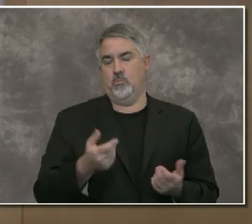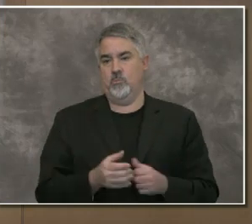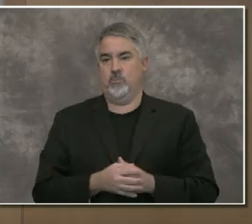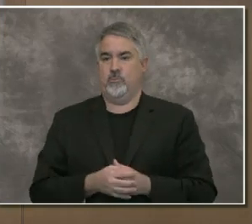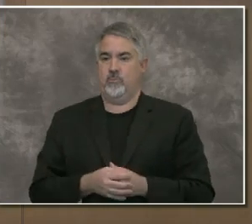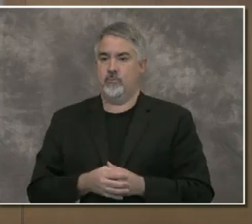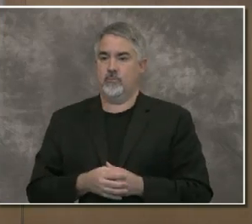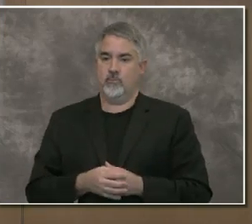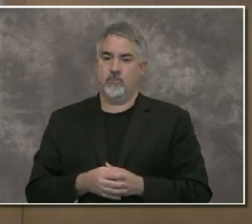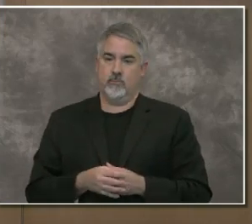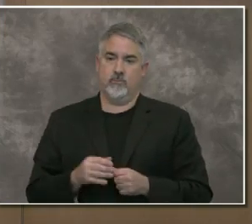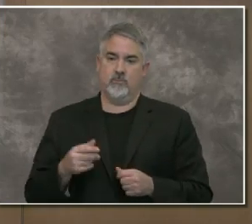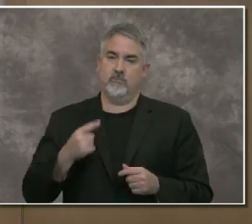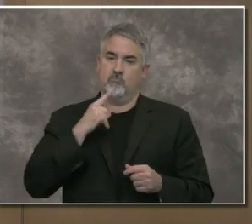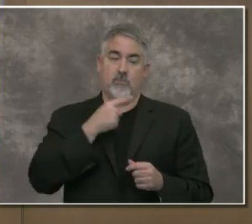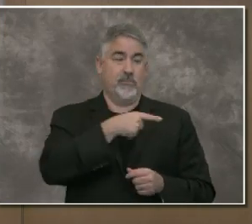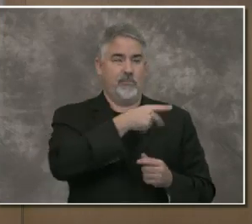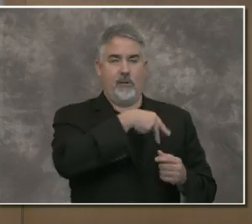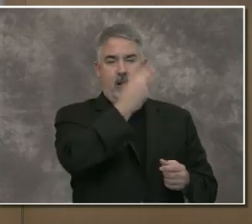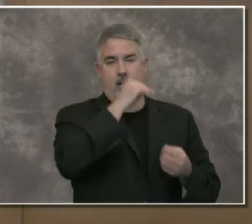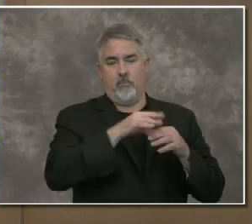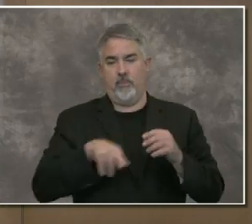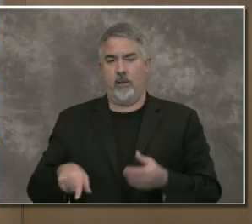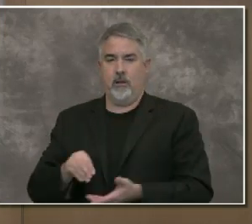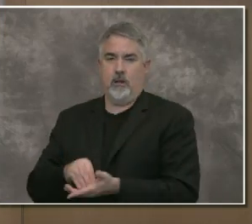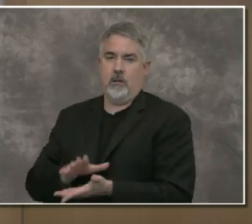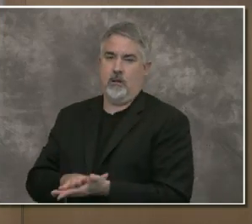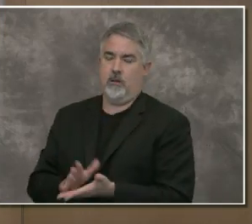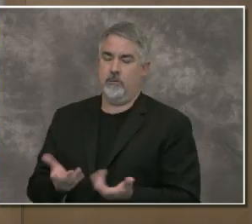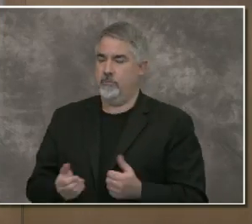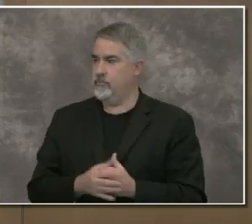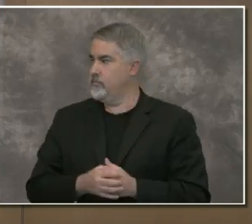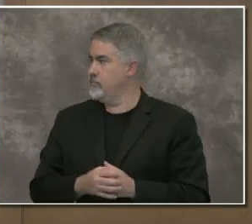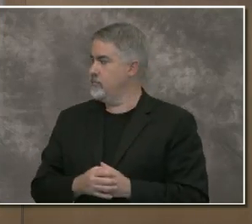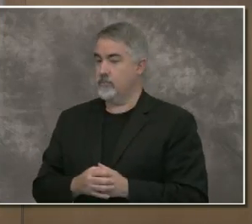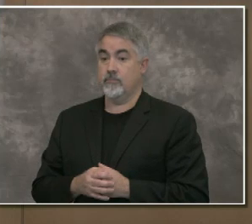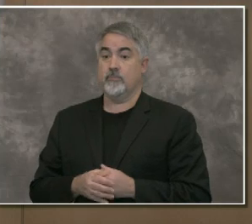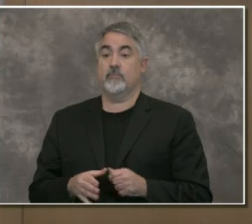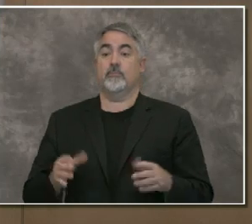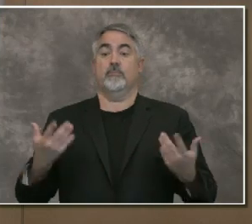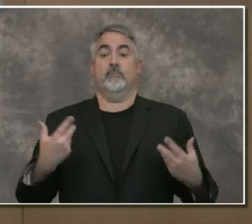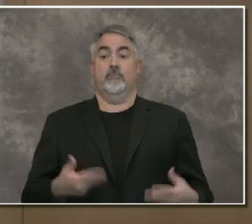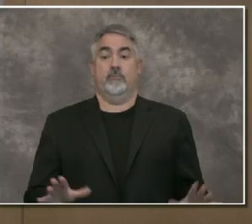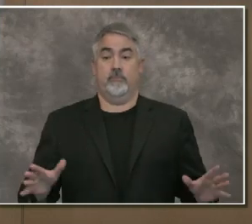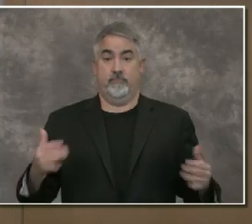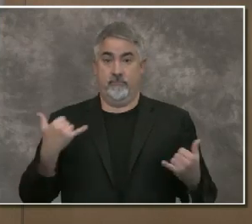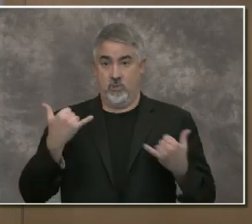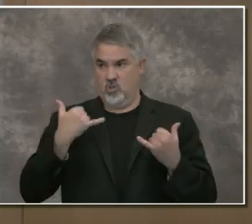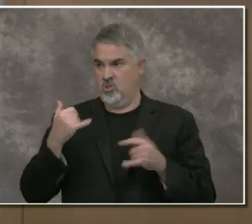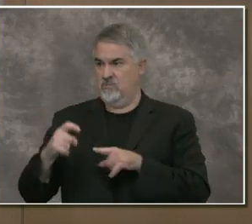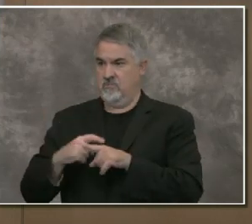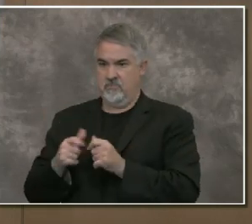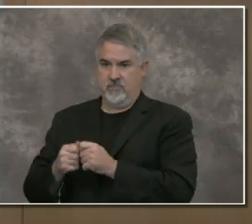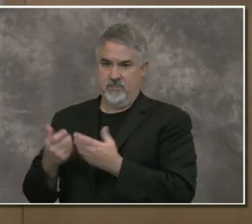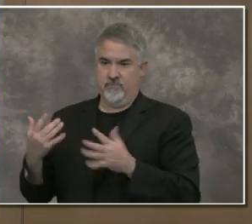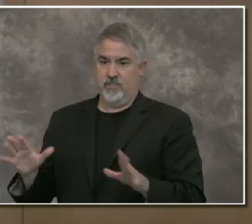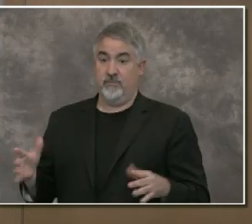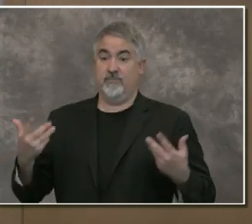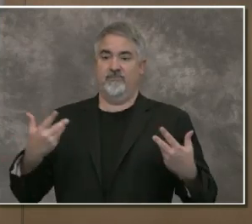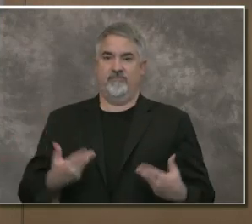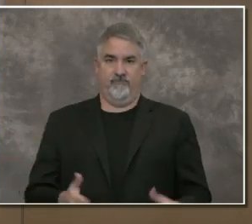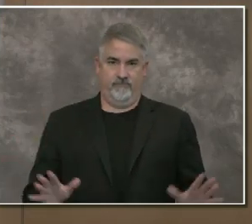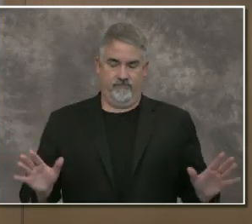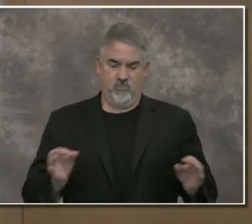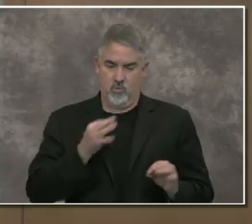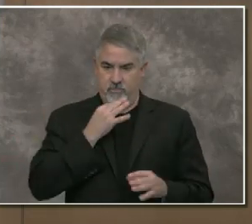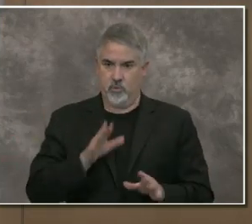Okay, that completes our calls and text questions for today. But before we leave, I wanted to